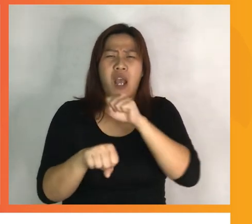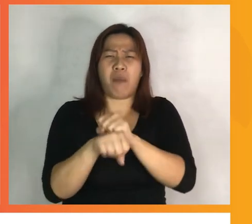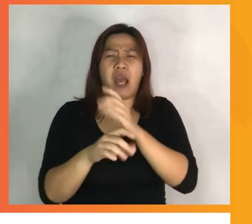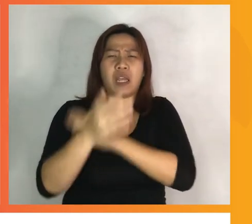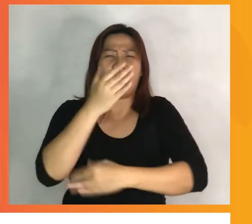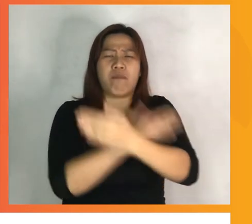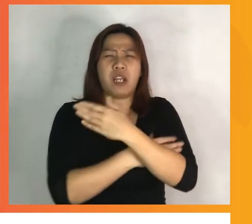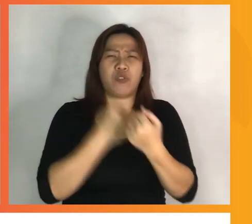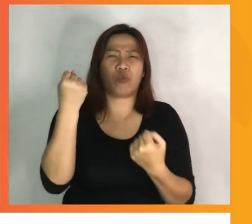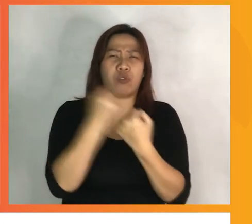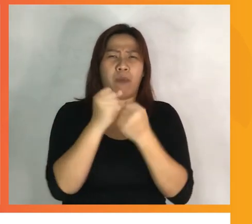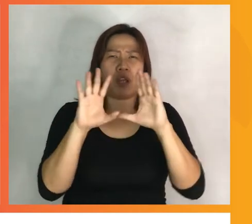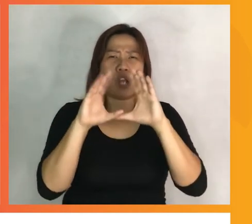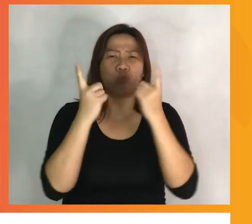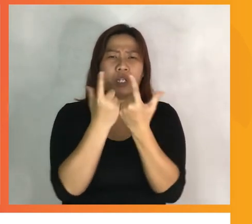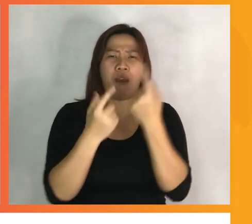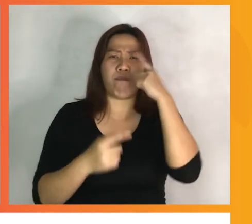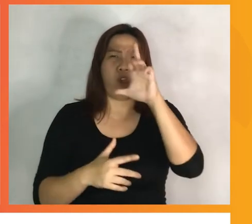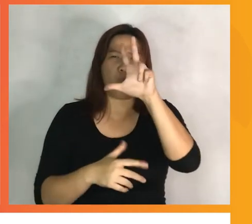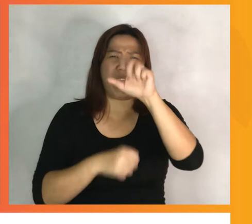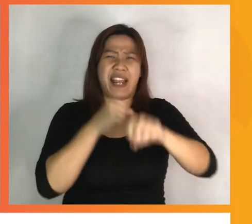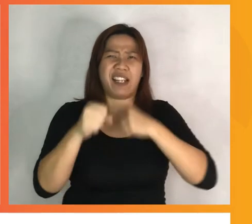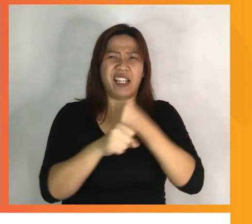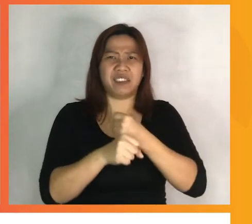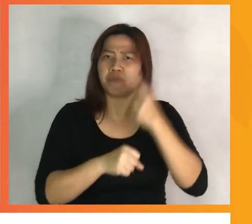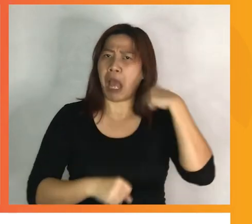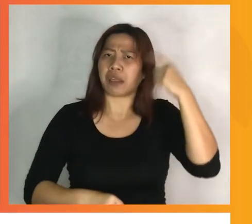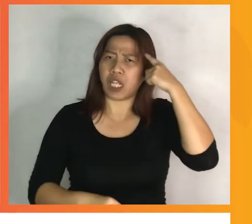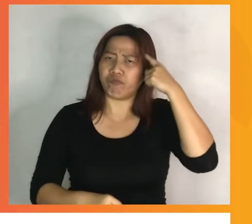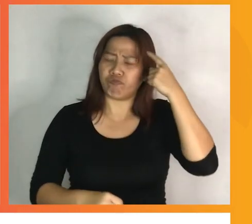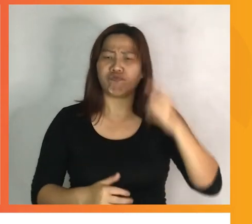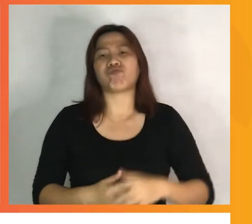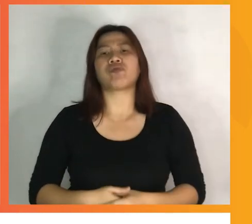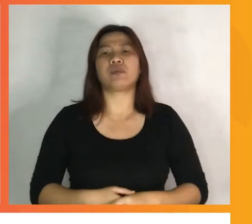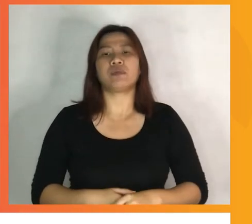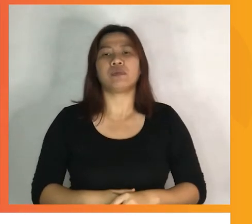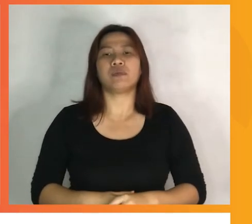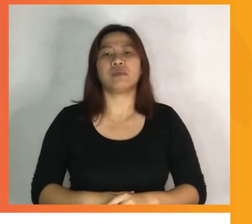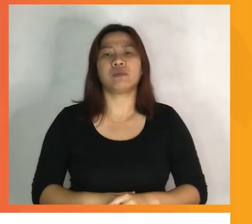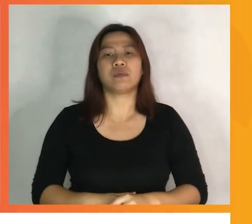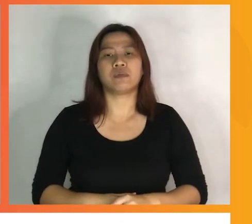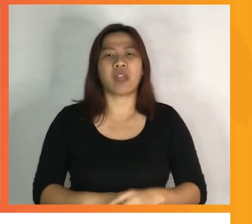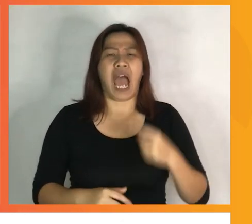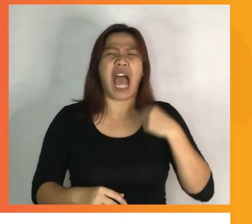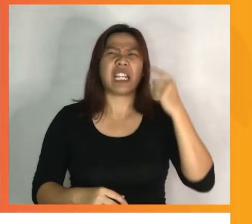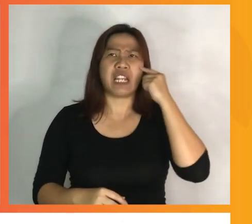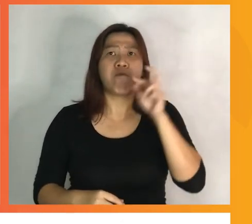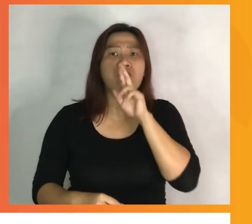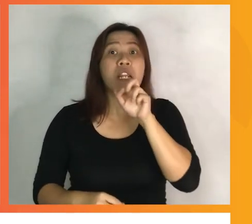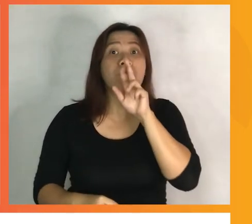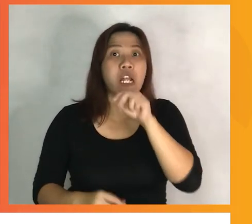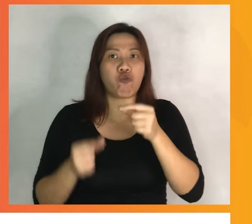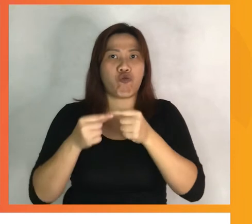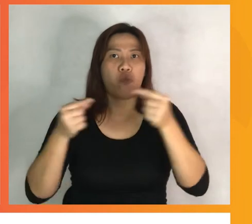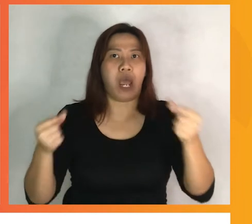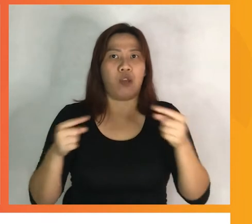Singapore Disability Sport Council. I think over about 3 years. And so it's really great to be